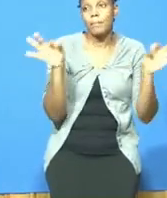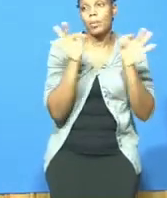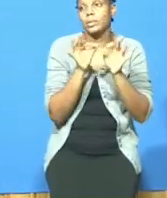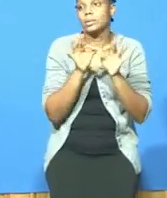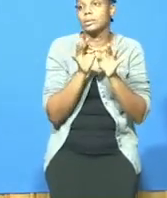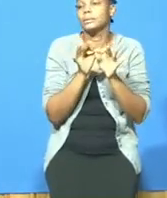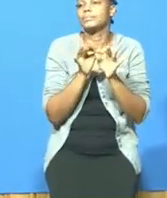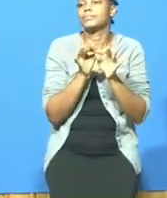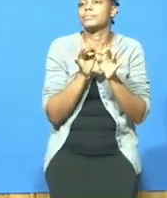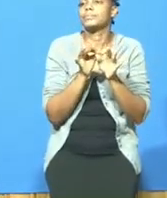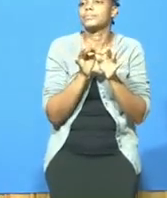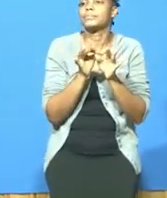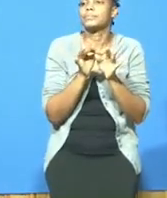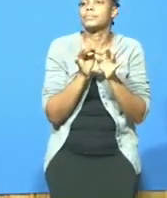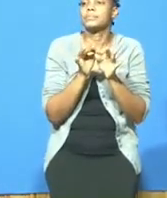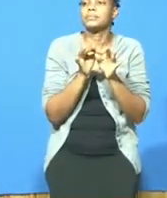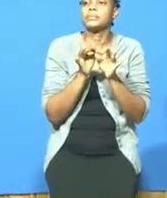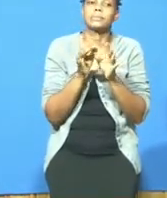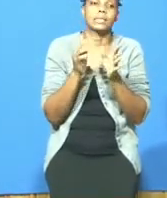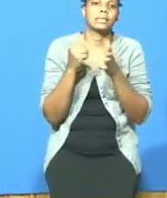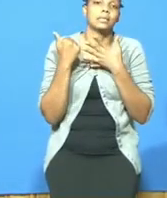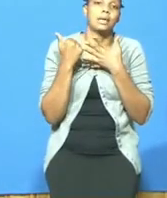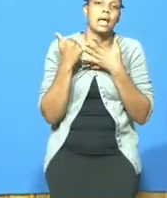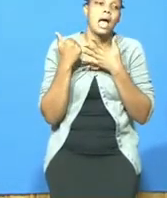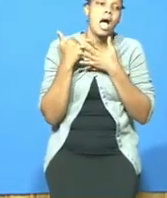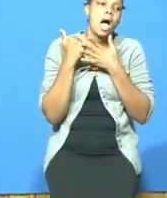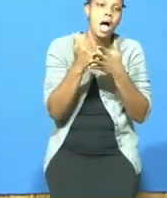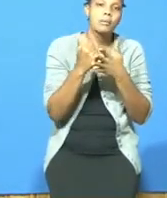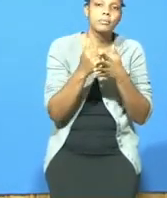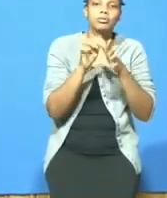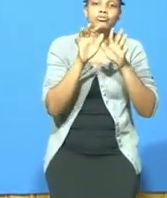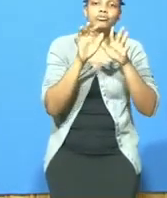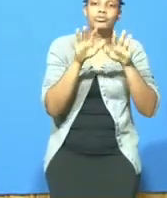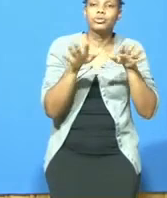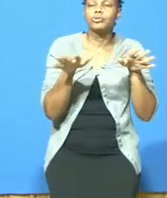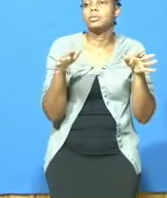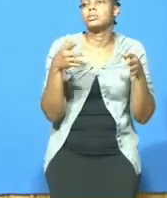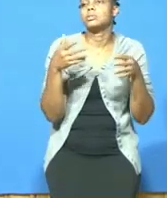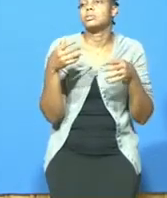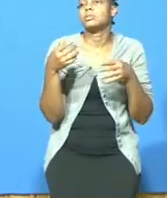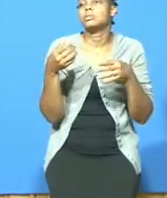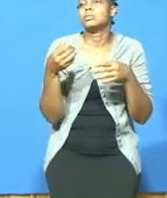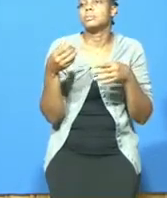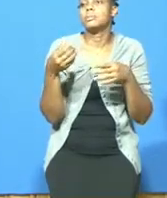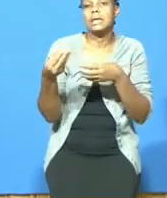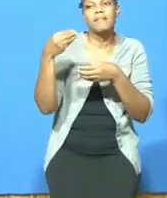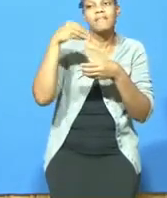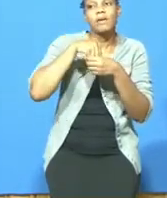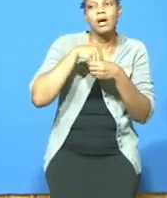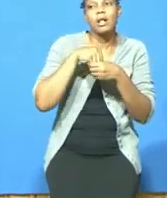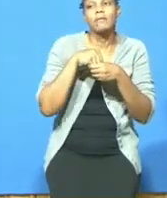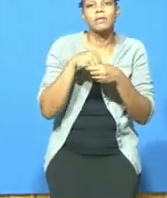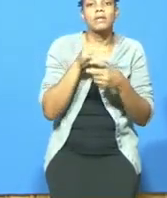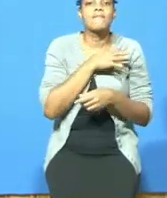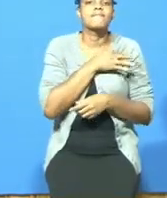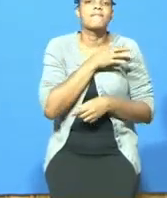children meaningfully engaged. And what do I mean by that? You know, get them involved in voluntary work.